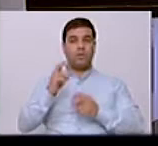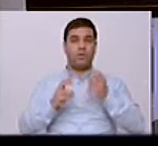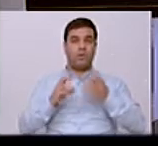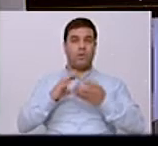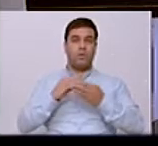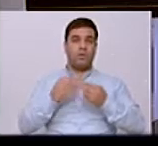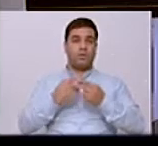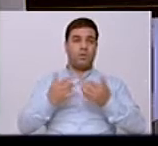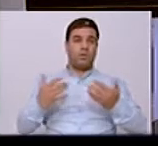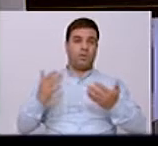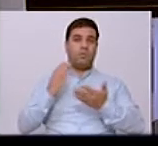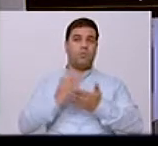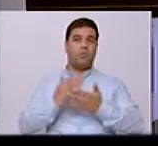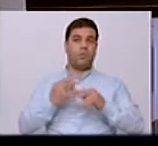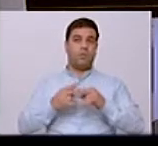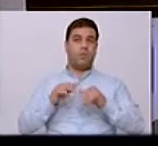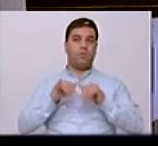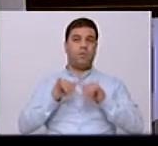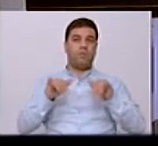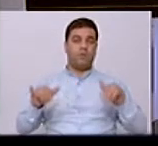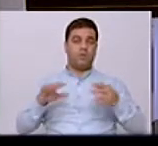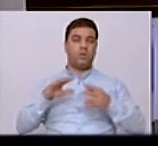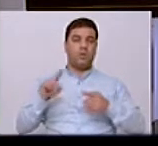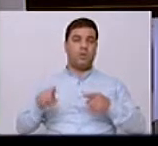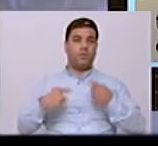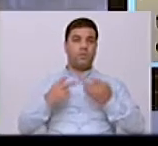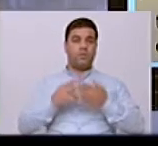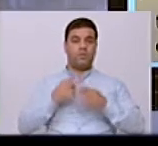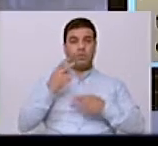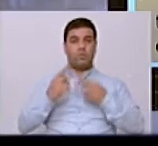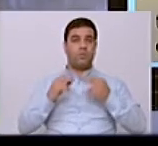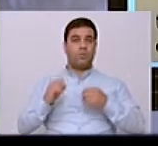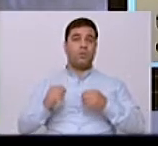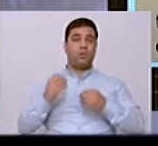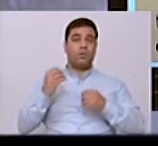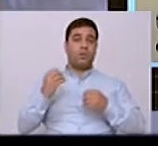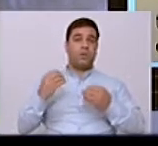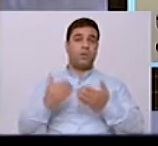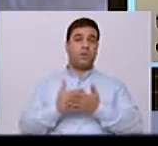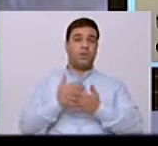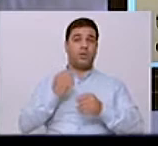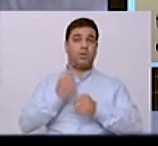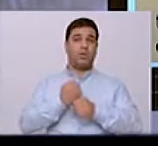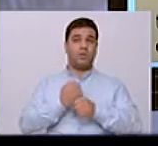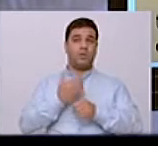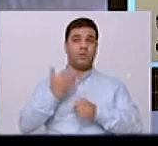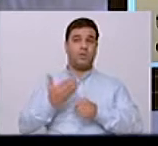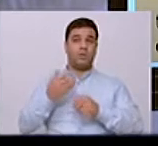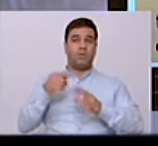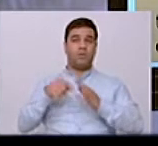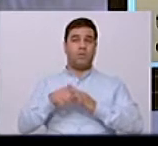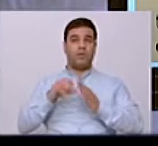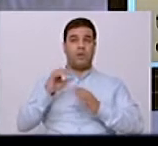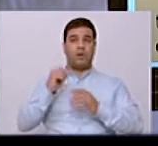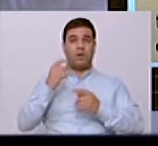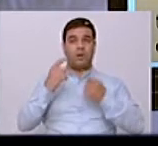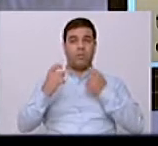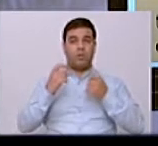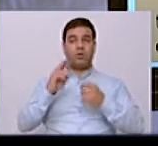mashina sozlikning tarmoqlari rivojlanganligi bilan ajralib turadi. Yangi ishlab chiqarish va axborot